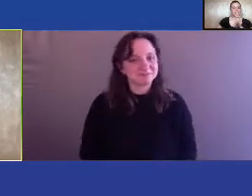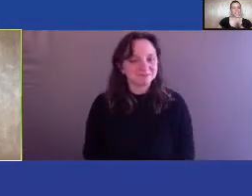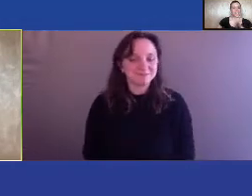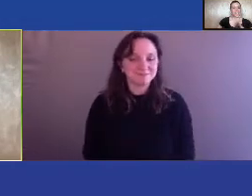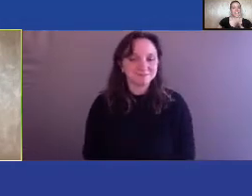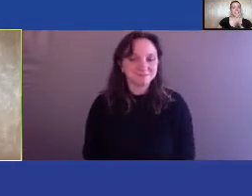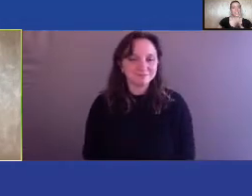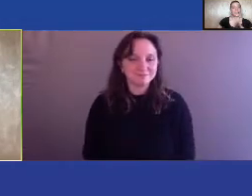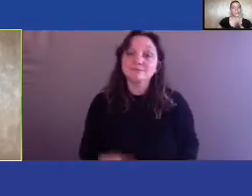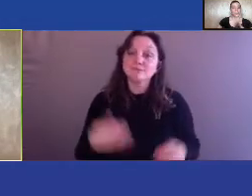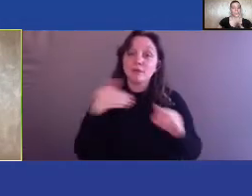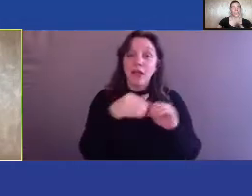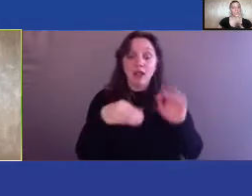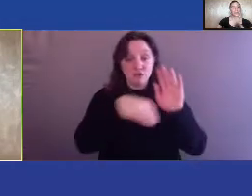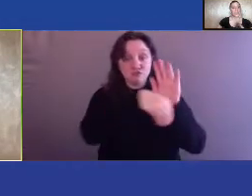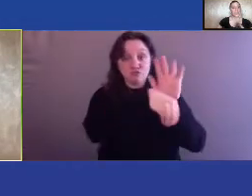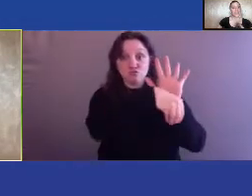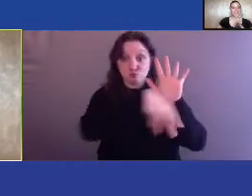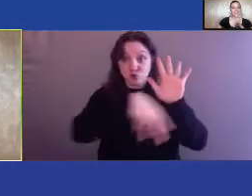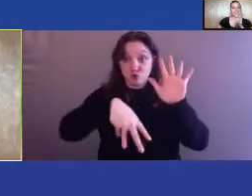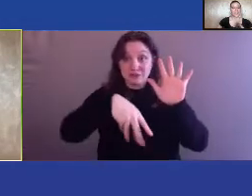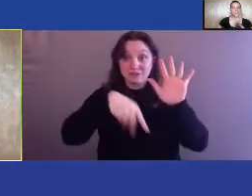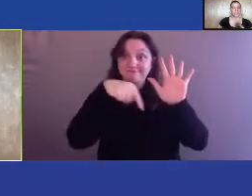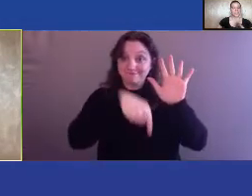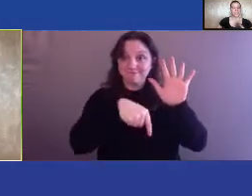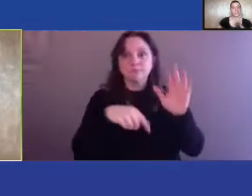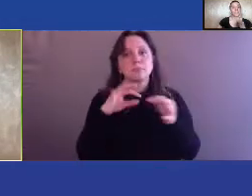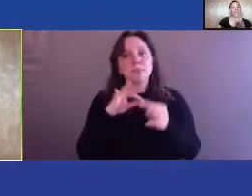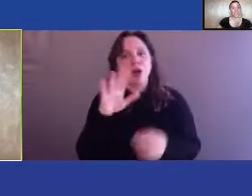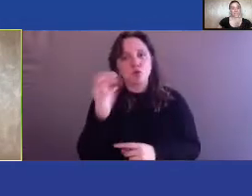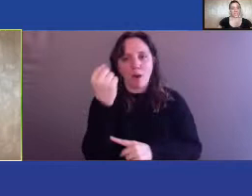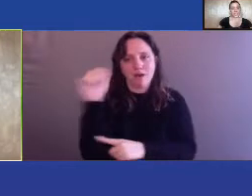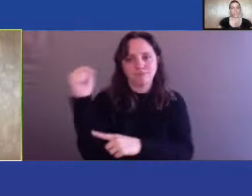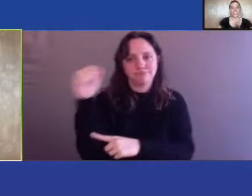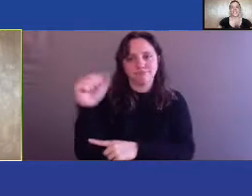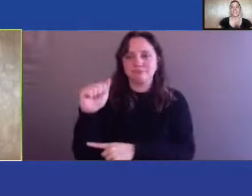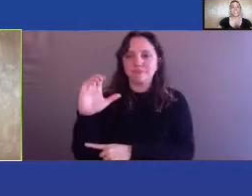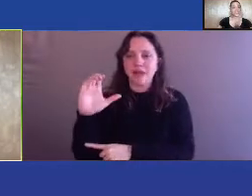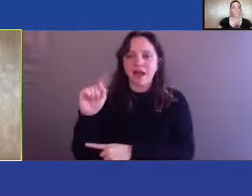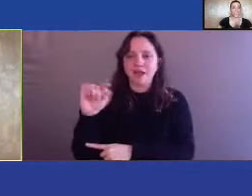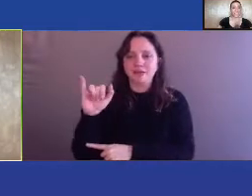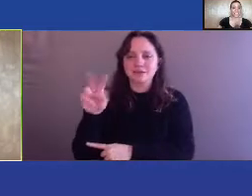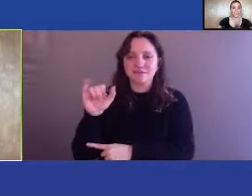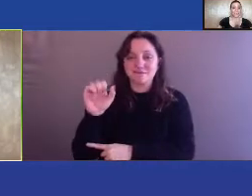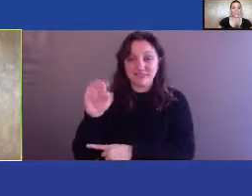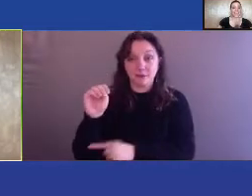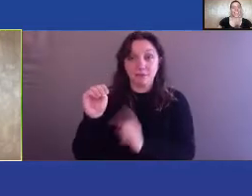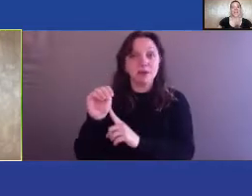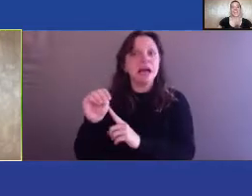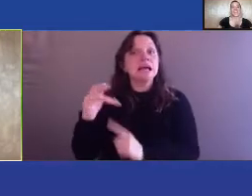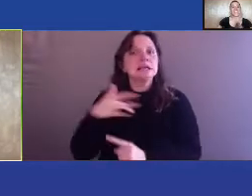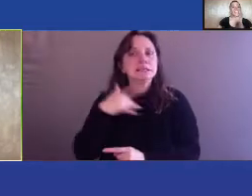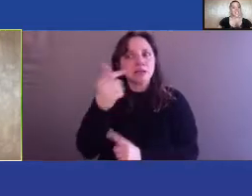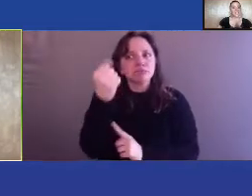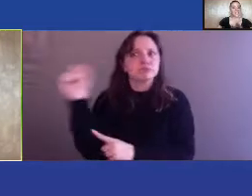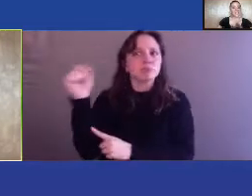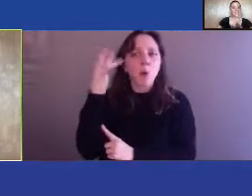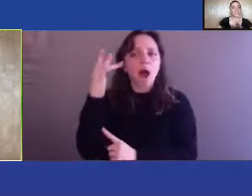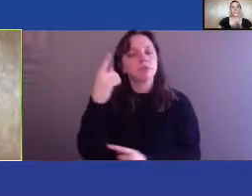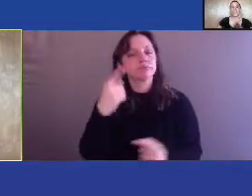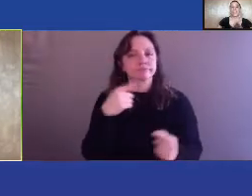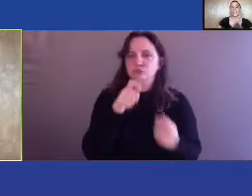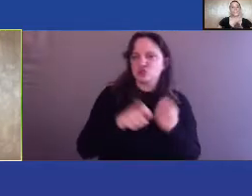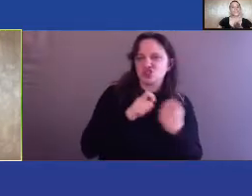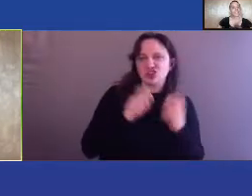Everything starts at the root with your activism. Activism is issue-based. And as an